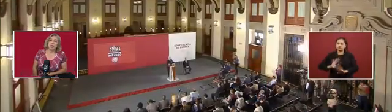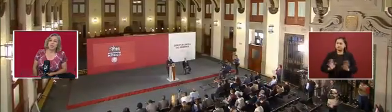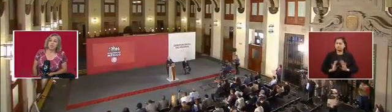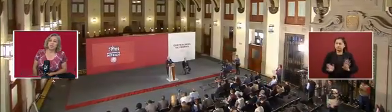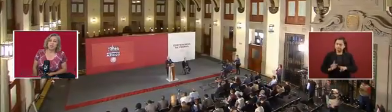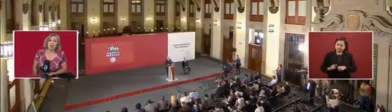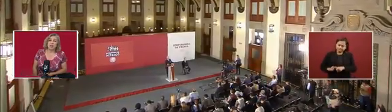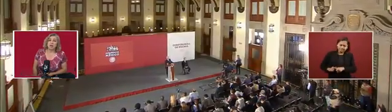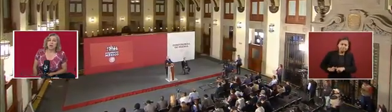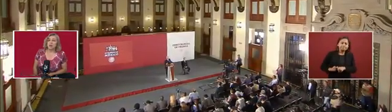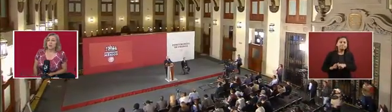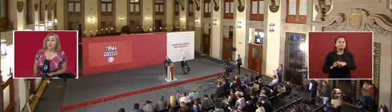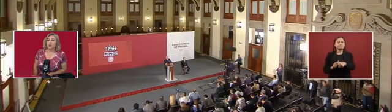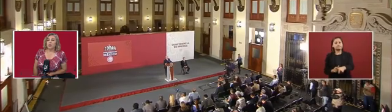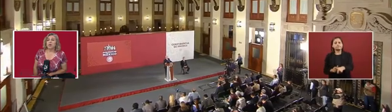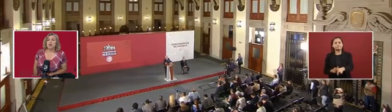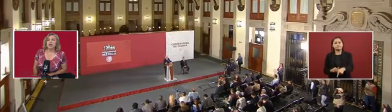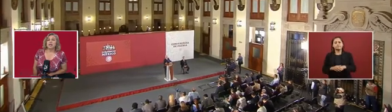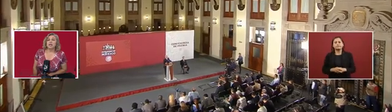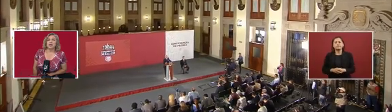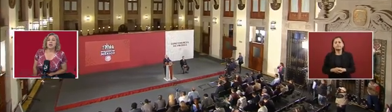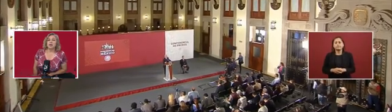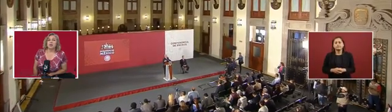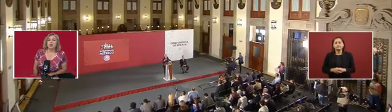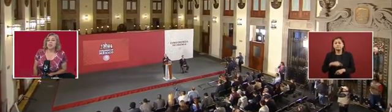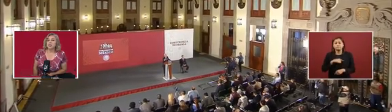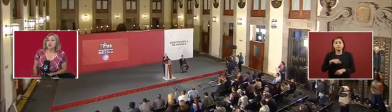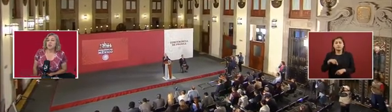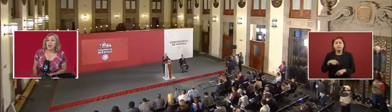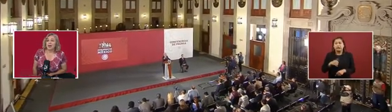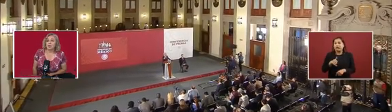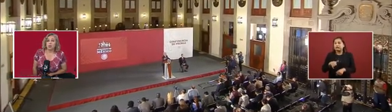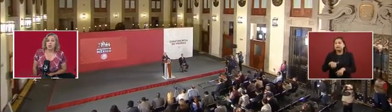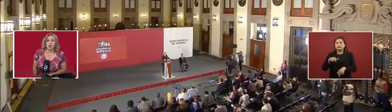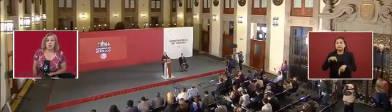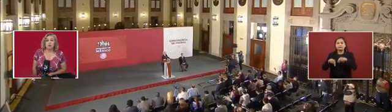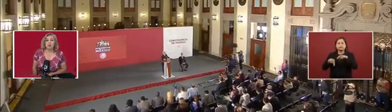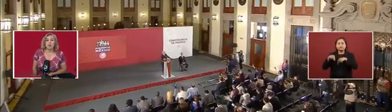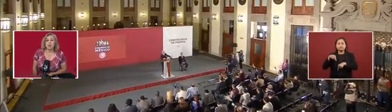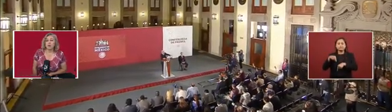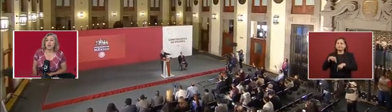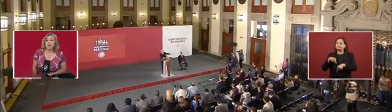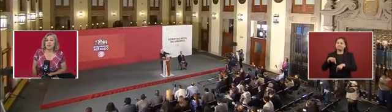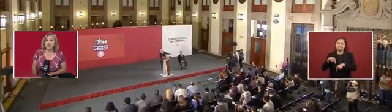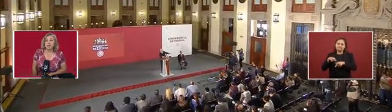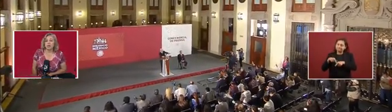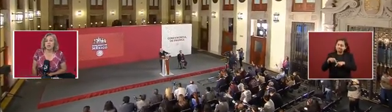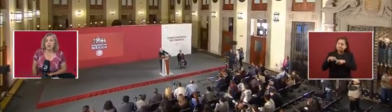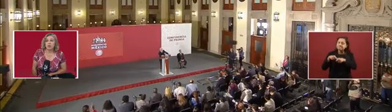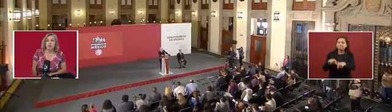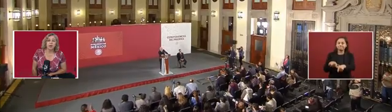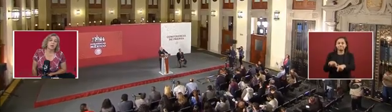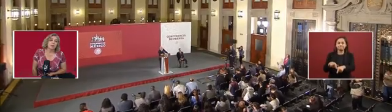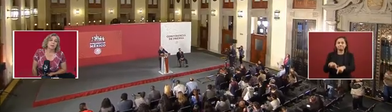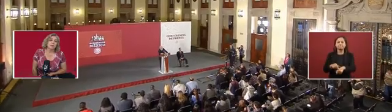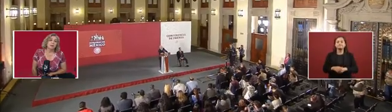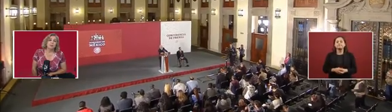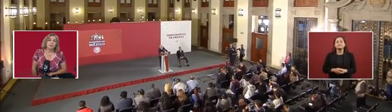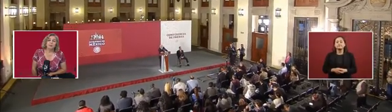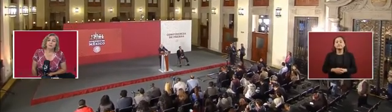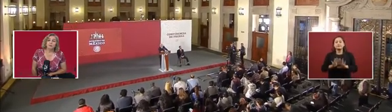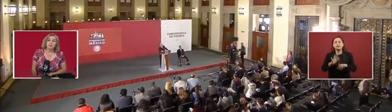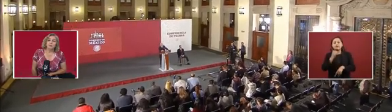propio people pie, por su were propia being voluntad, forced or being paid. It needs to be someone that is done by their own volition logremos entre in todos order una